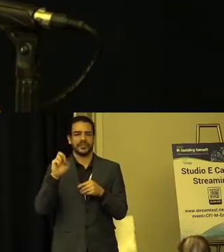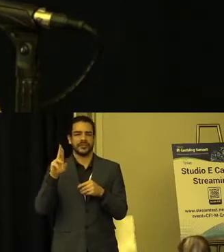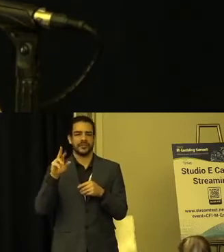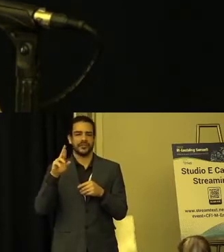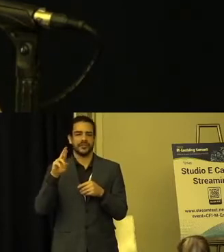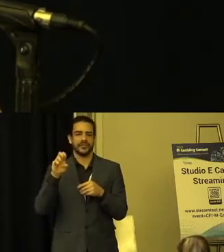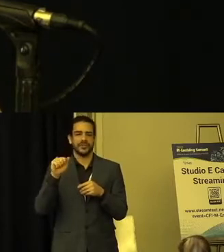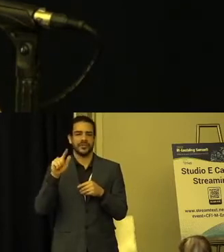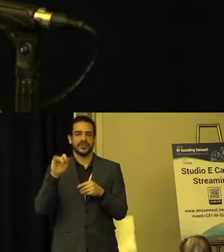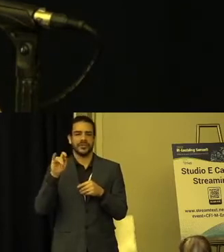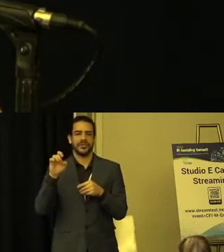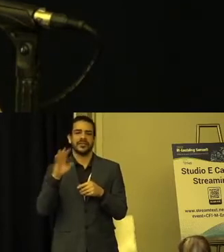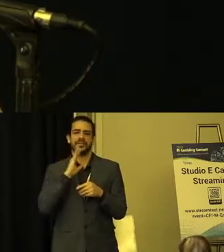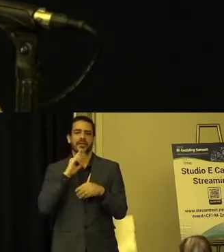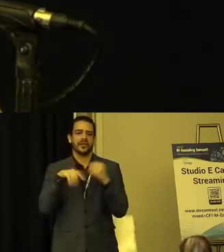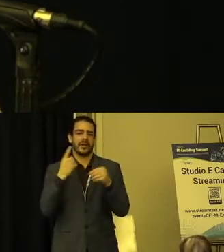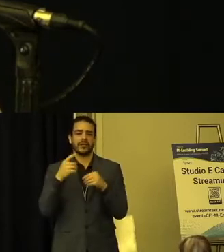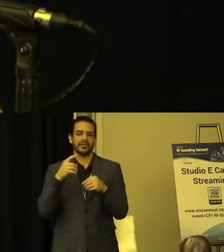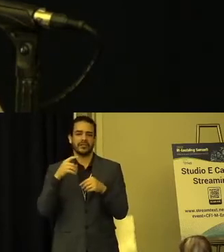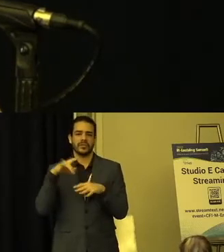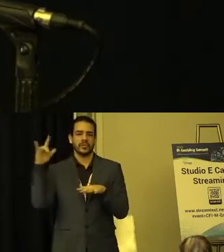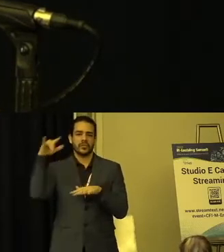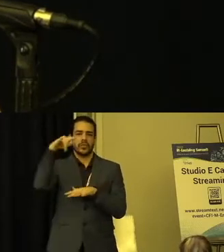on your front door, or